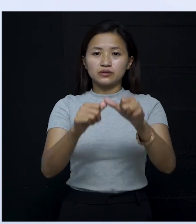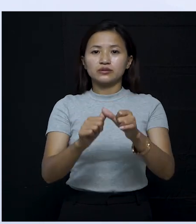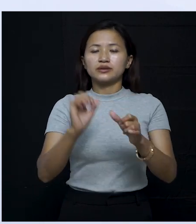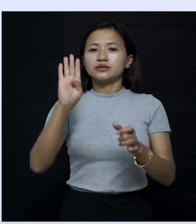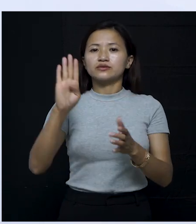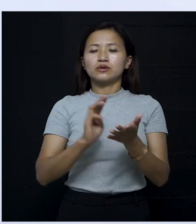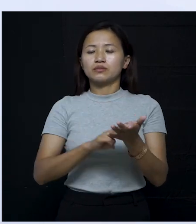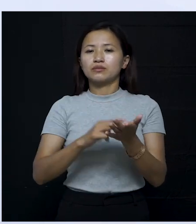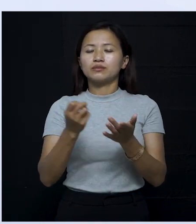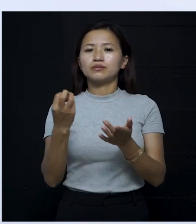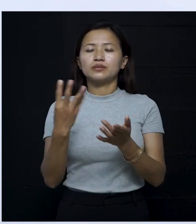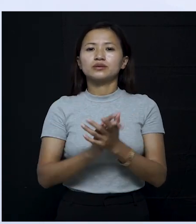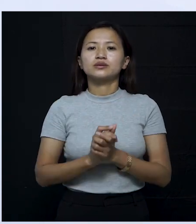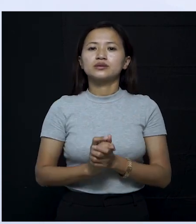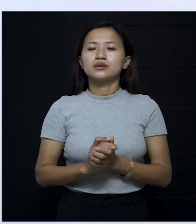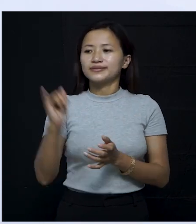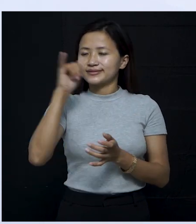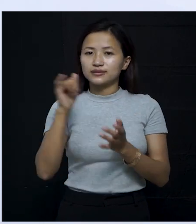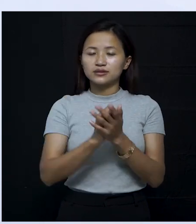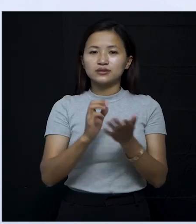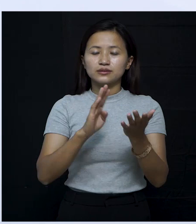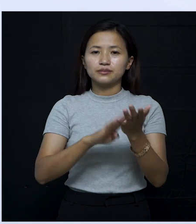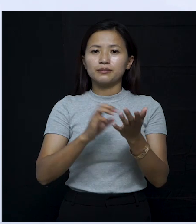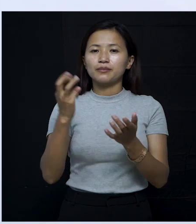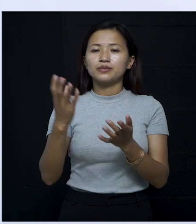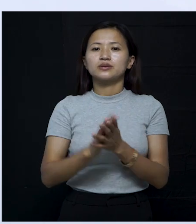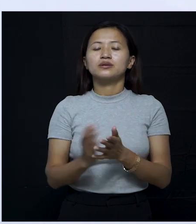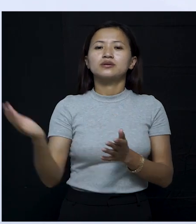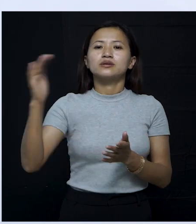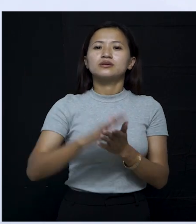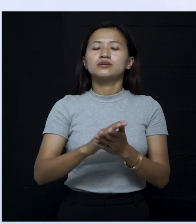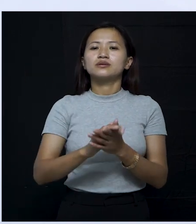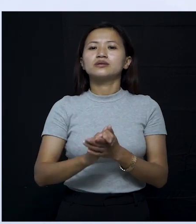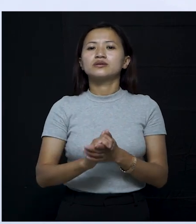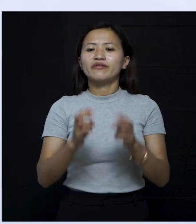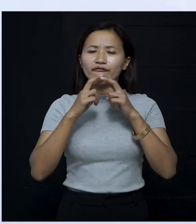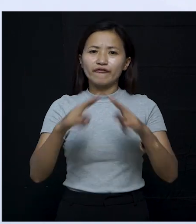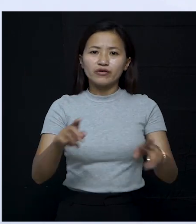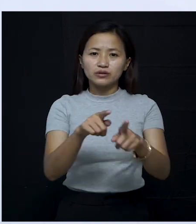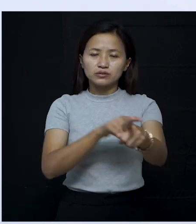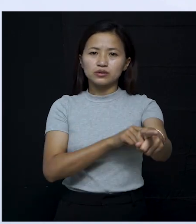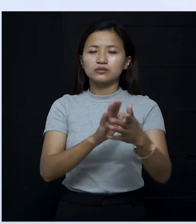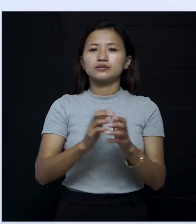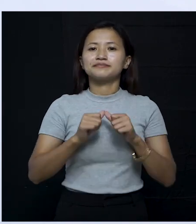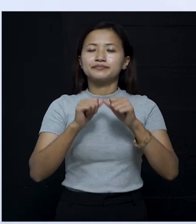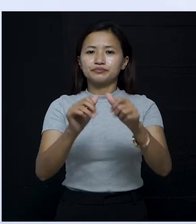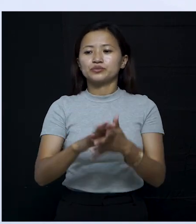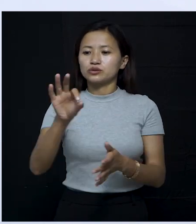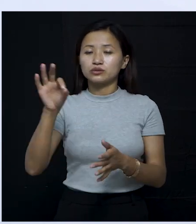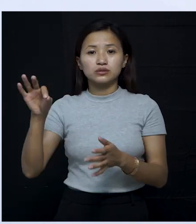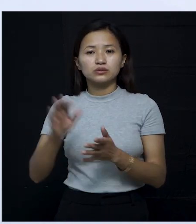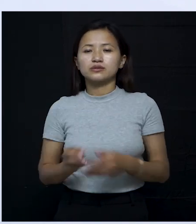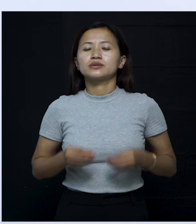marks. Then the other one, that is 6 marks, it will be coming from the long, that is the very long answer. But their choices will